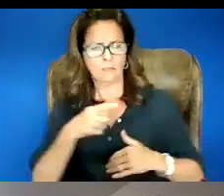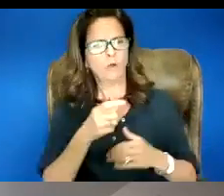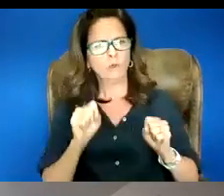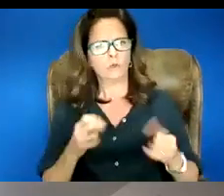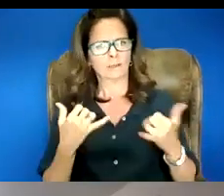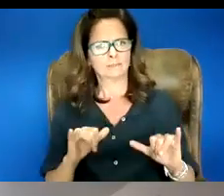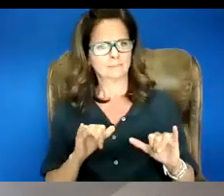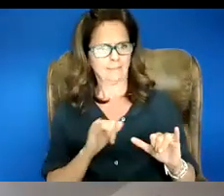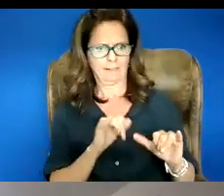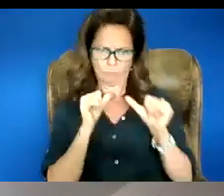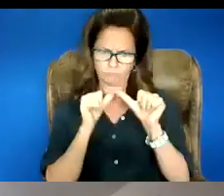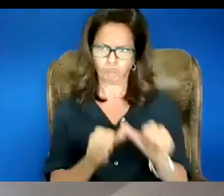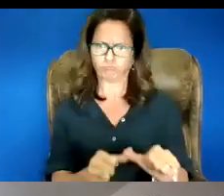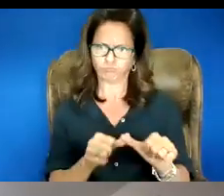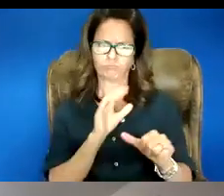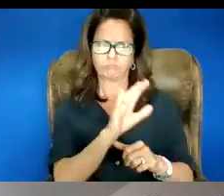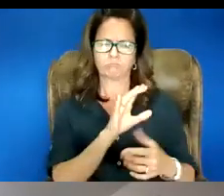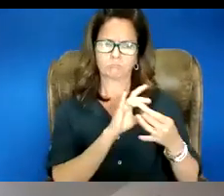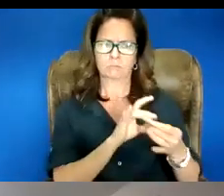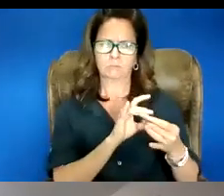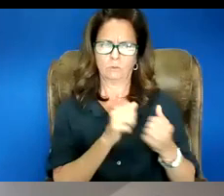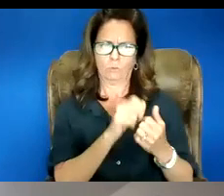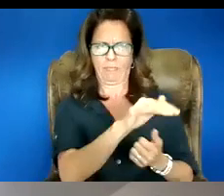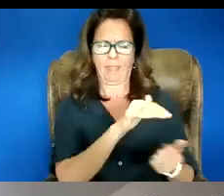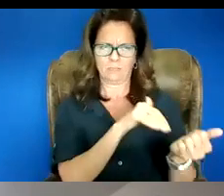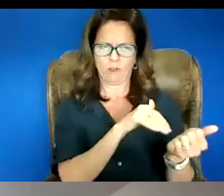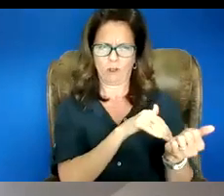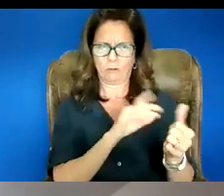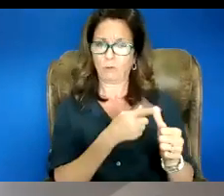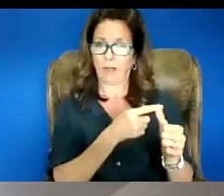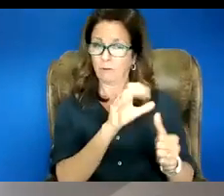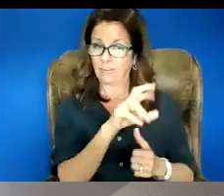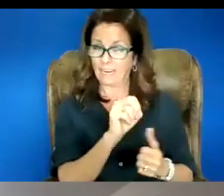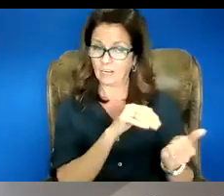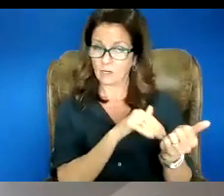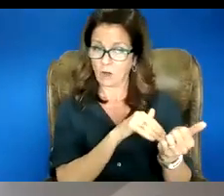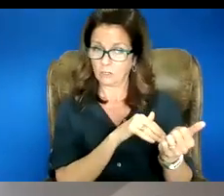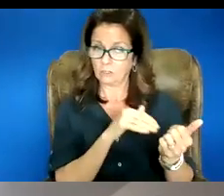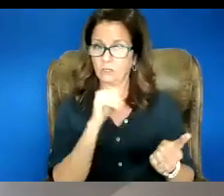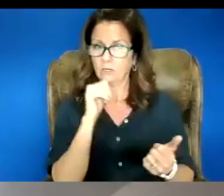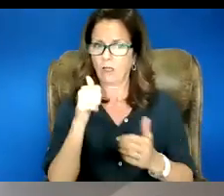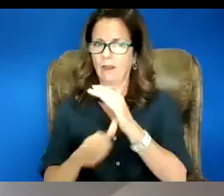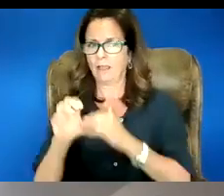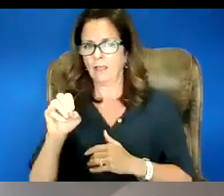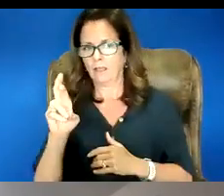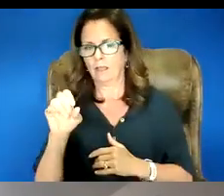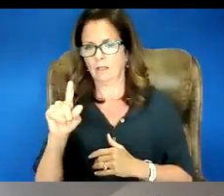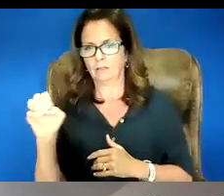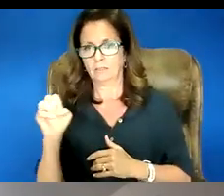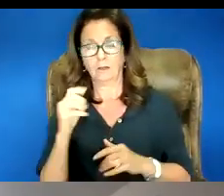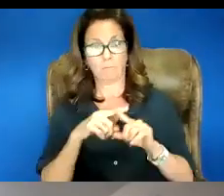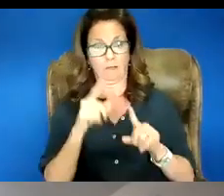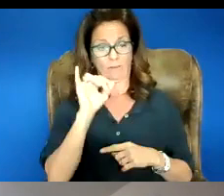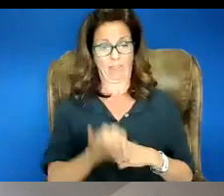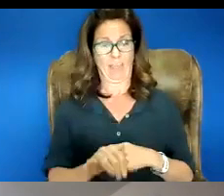your relationship with your non-Everside primary care physician. But for the elements of state of health, it will be important to